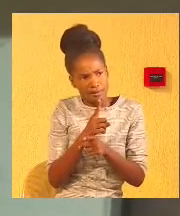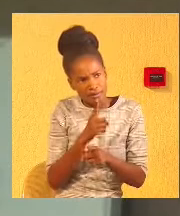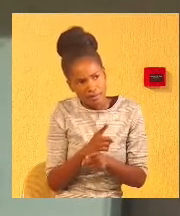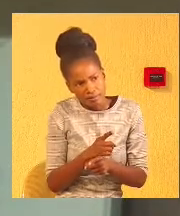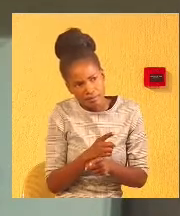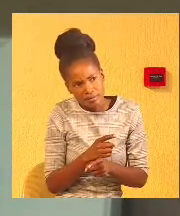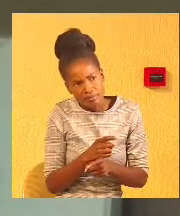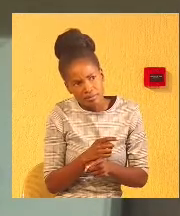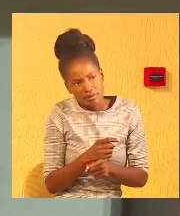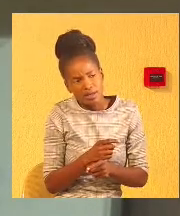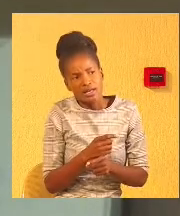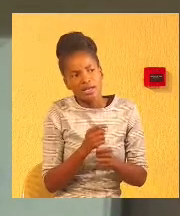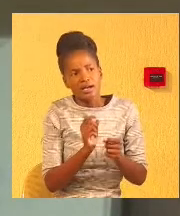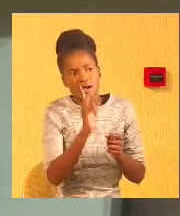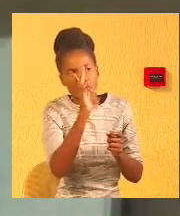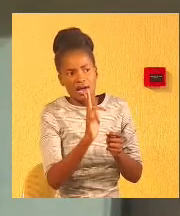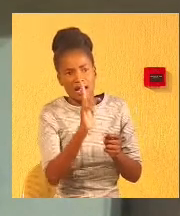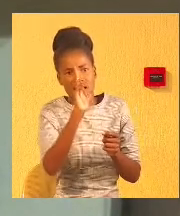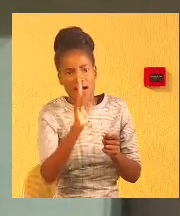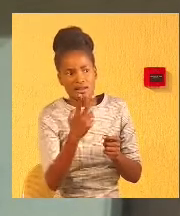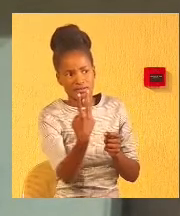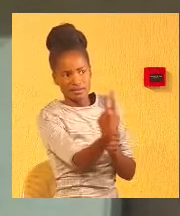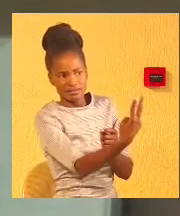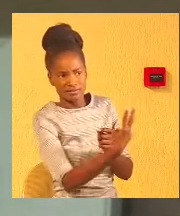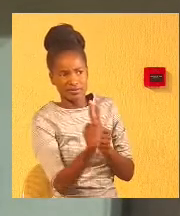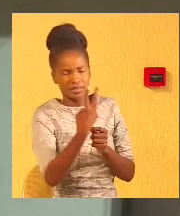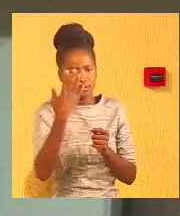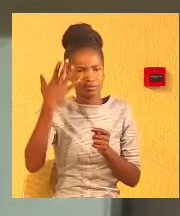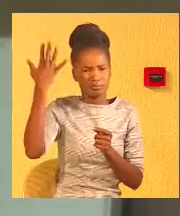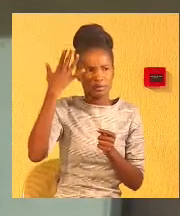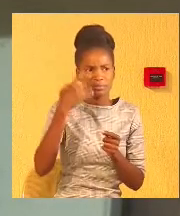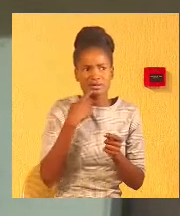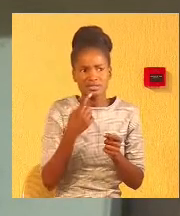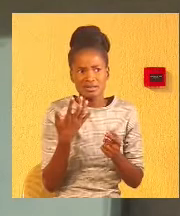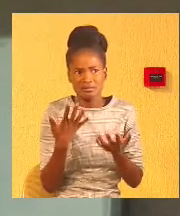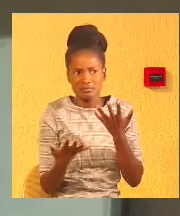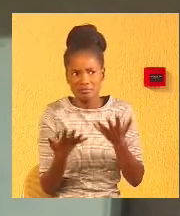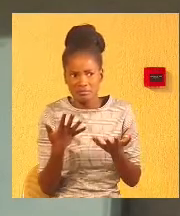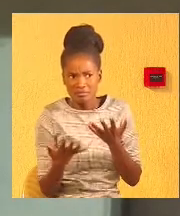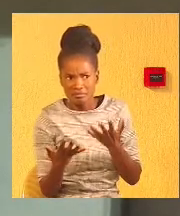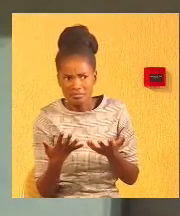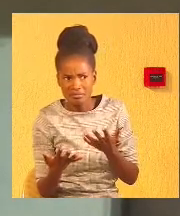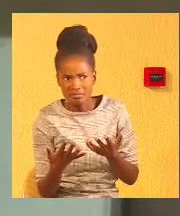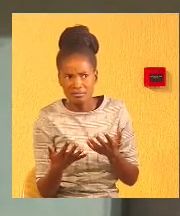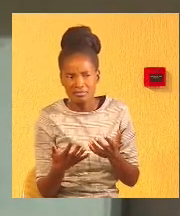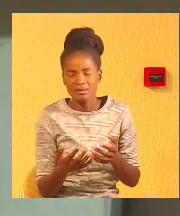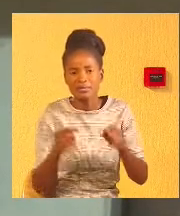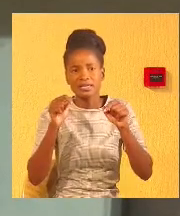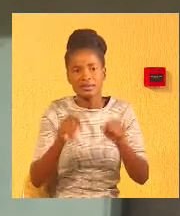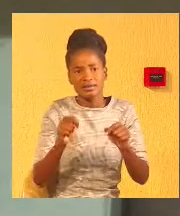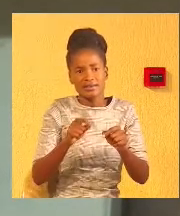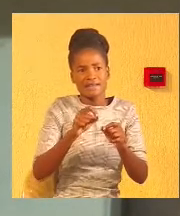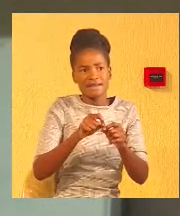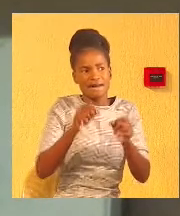I'm hearing the panelists are saying the same thing, that, well, we might not see the Bamba harvest that we